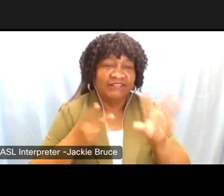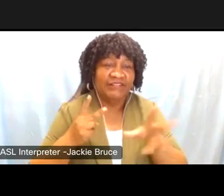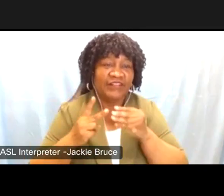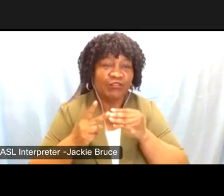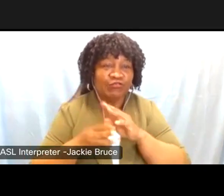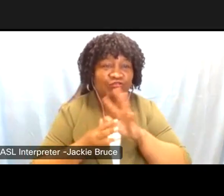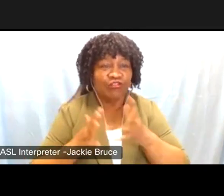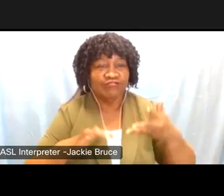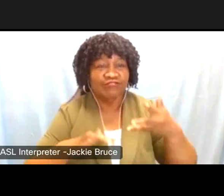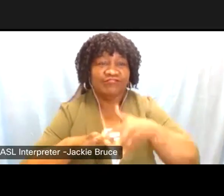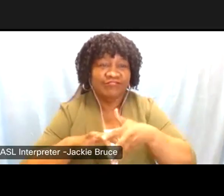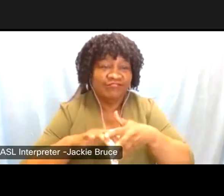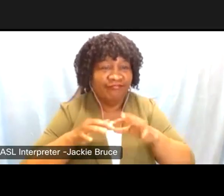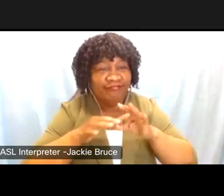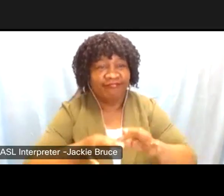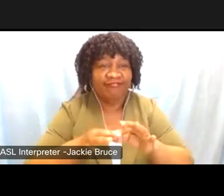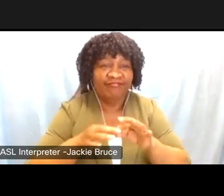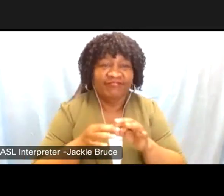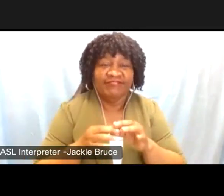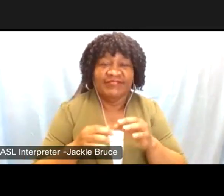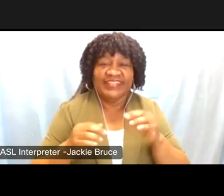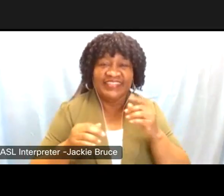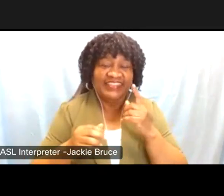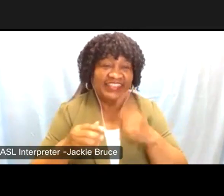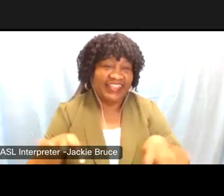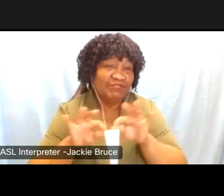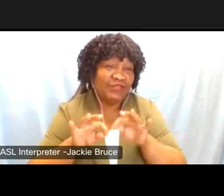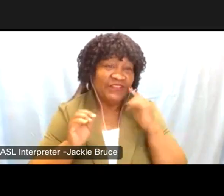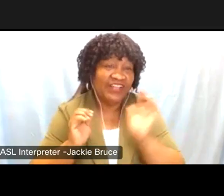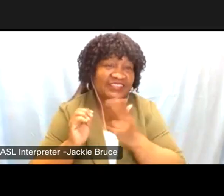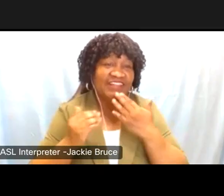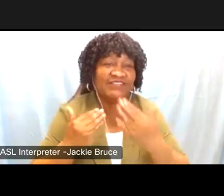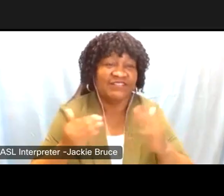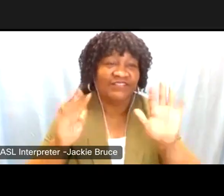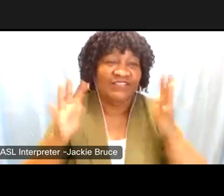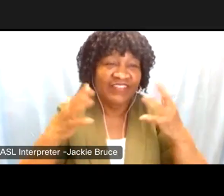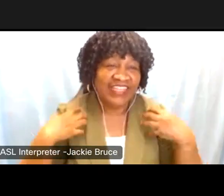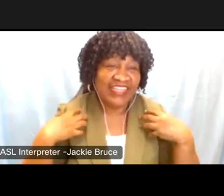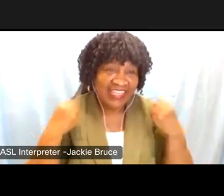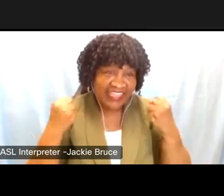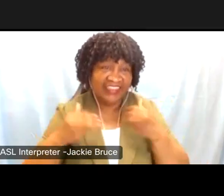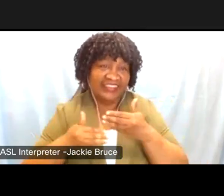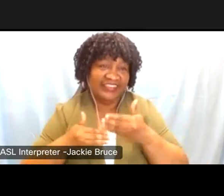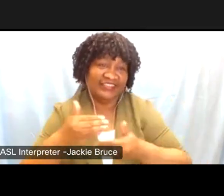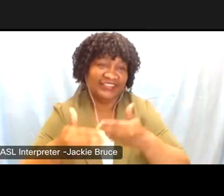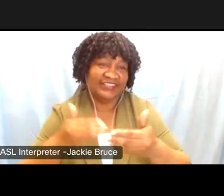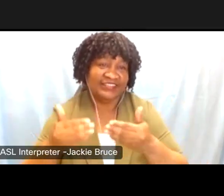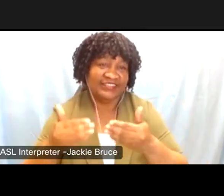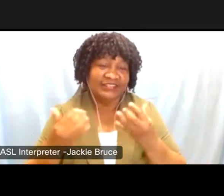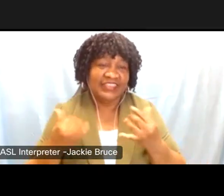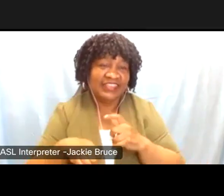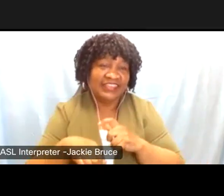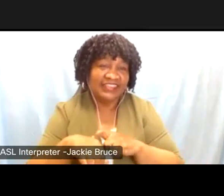rooted practices work together, of course, in folks' healing journey. And at this